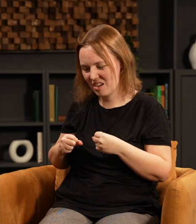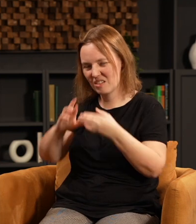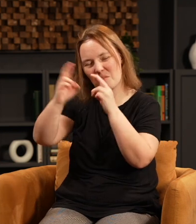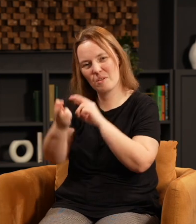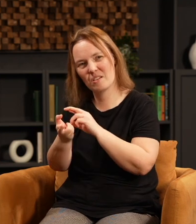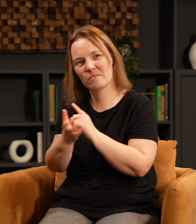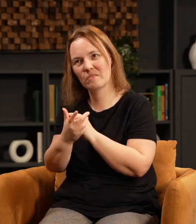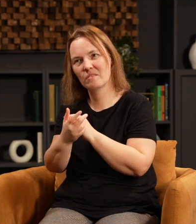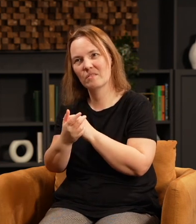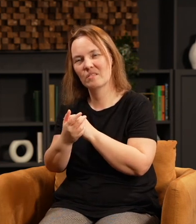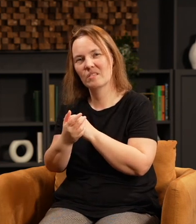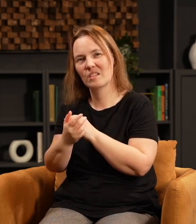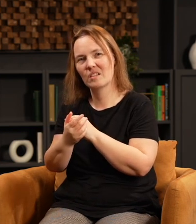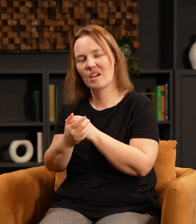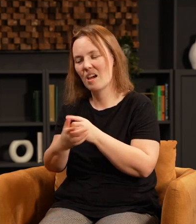Would you help me repent?